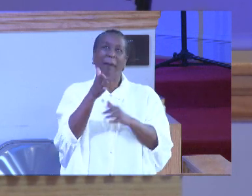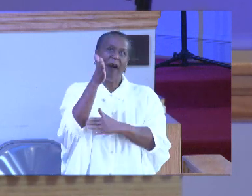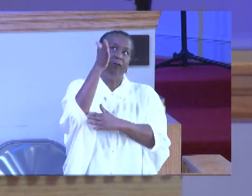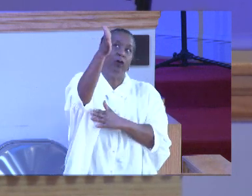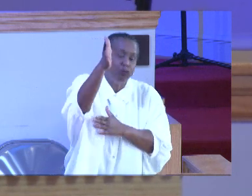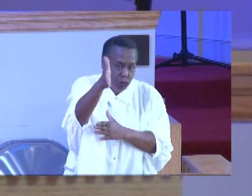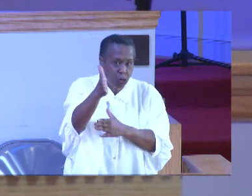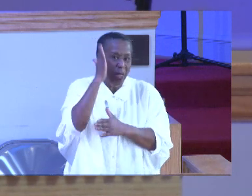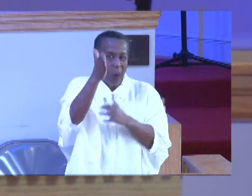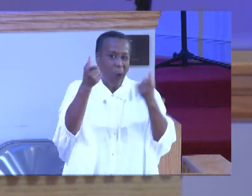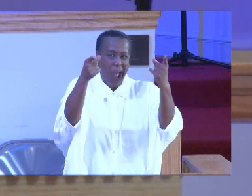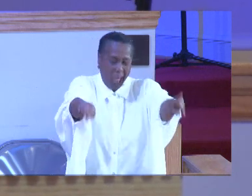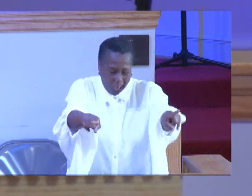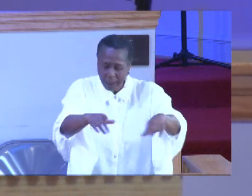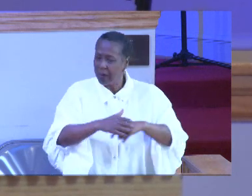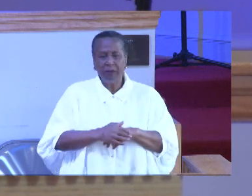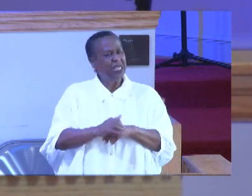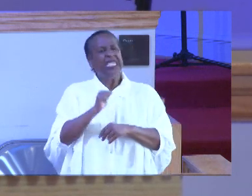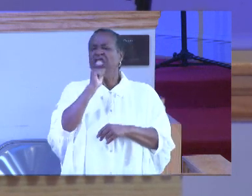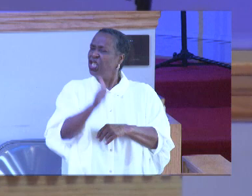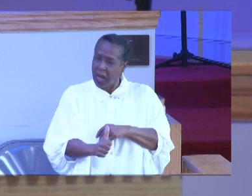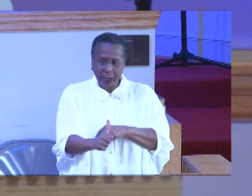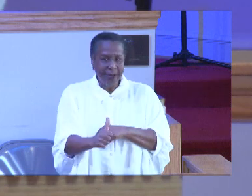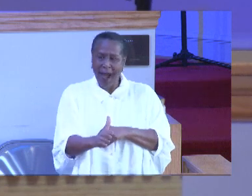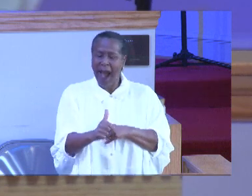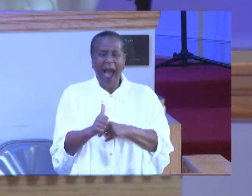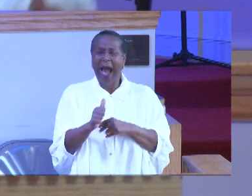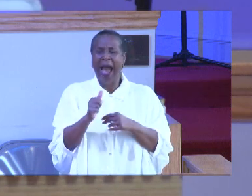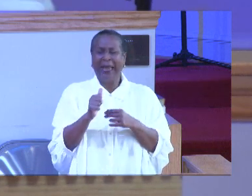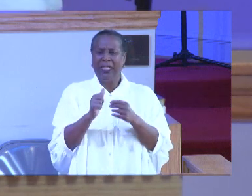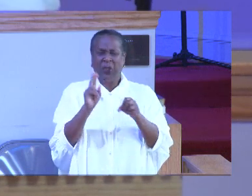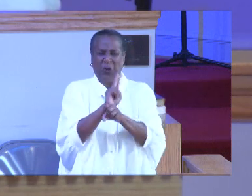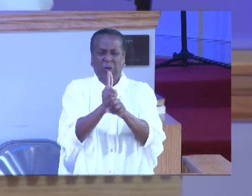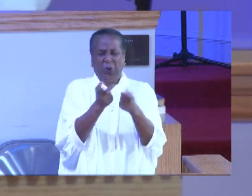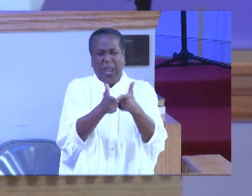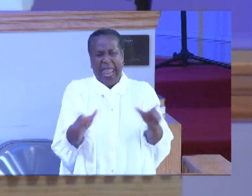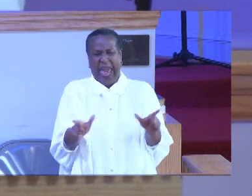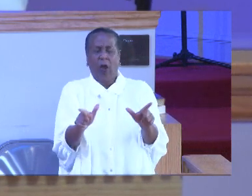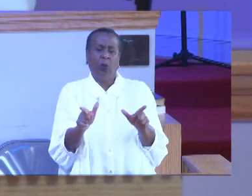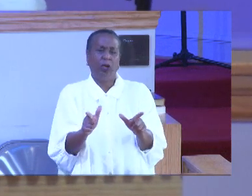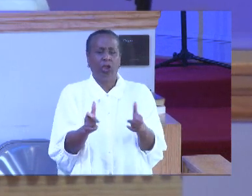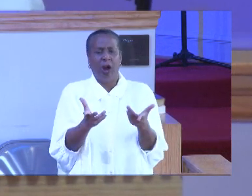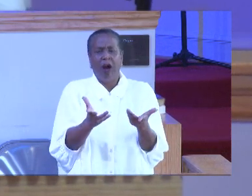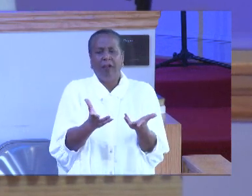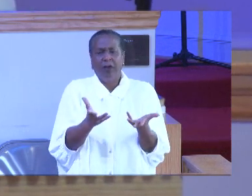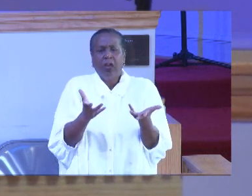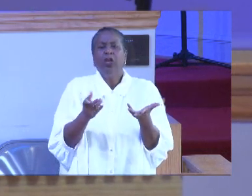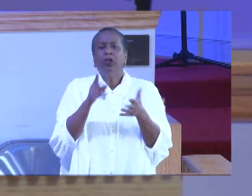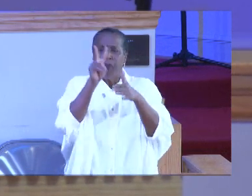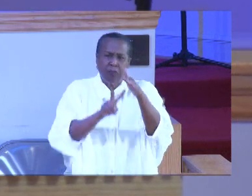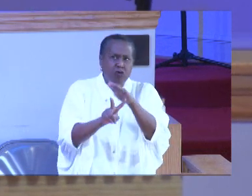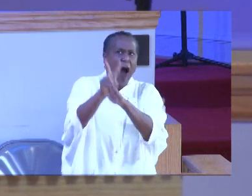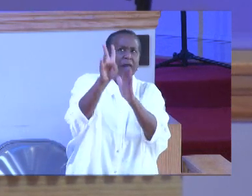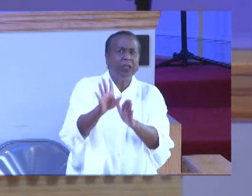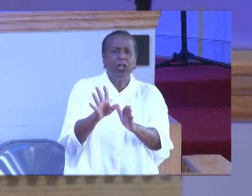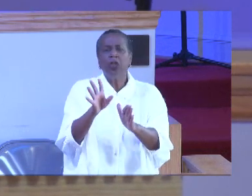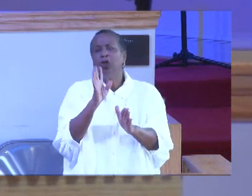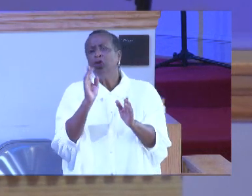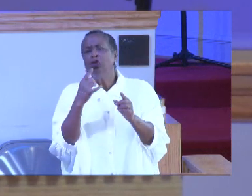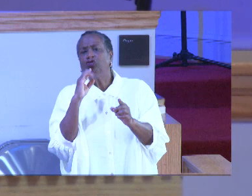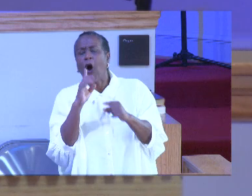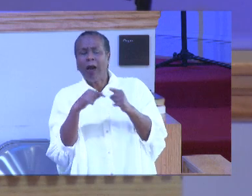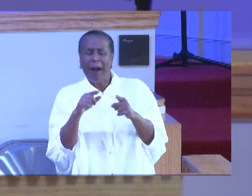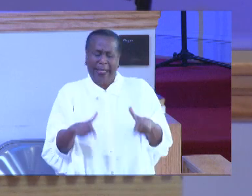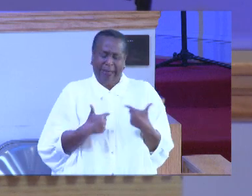to come in the Christ. She does not use the language of prolepsis, which talks about living in the